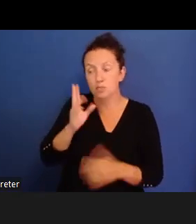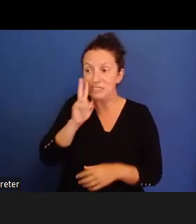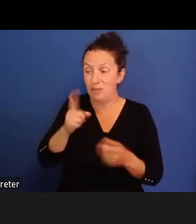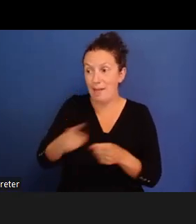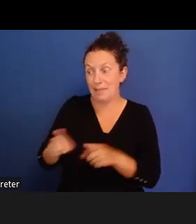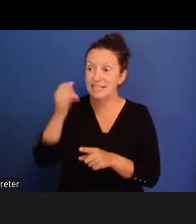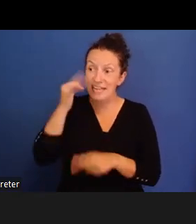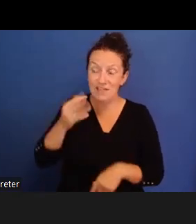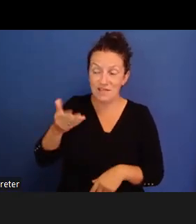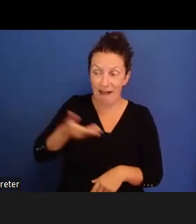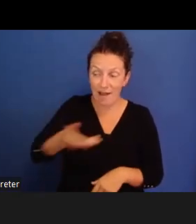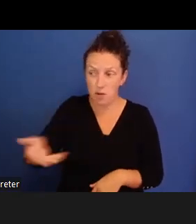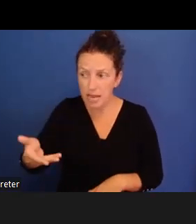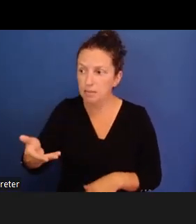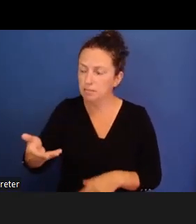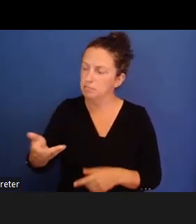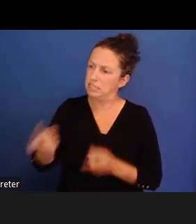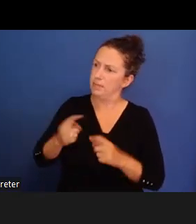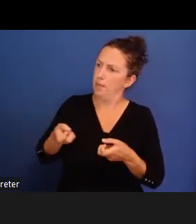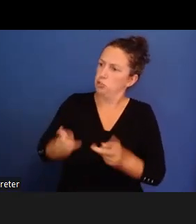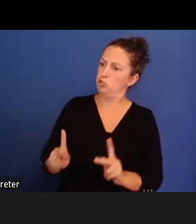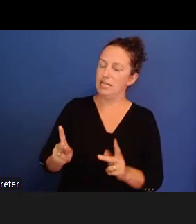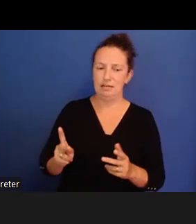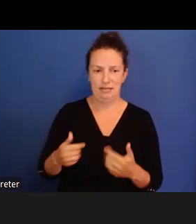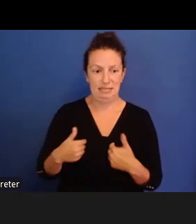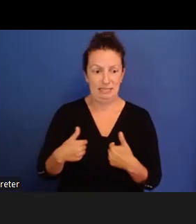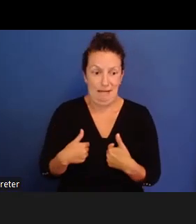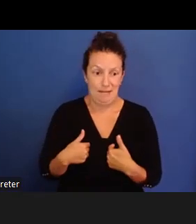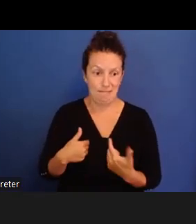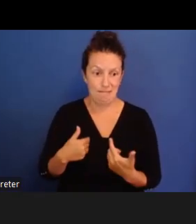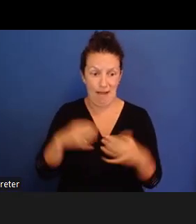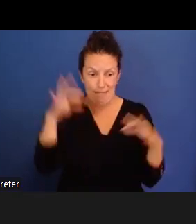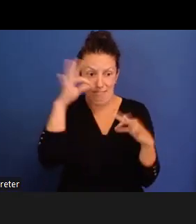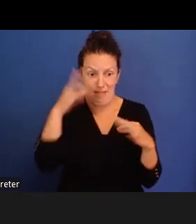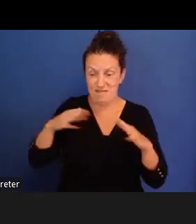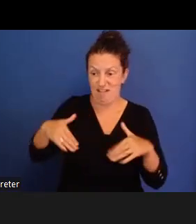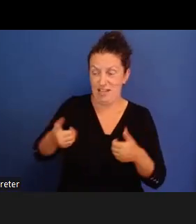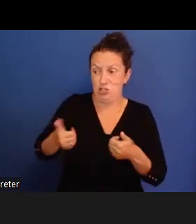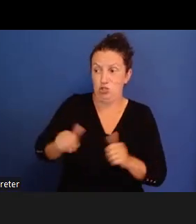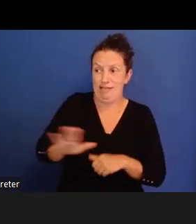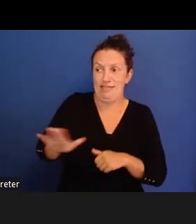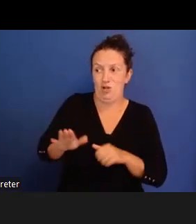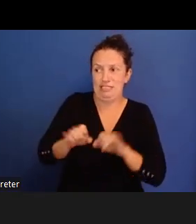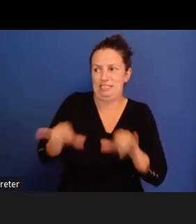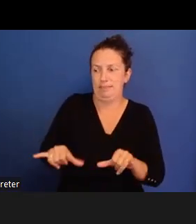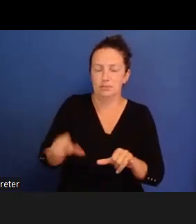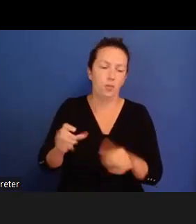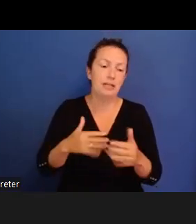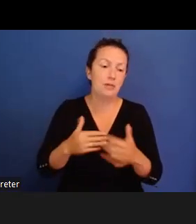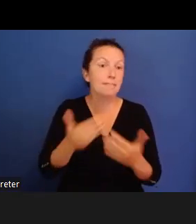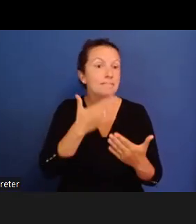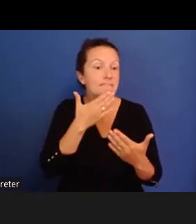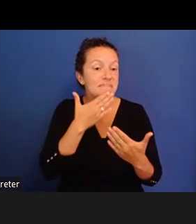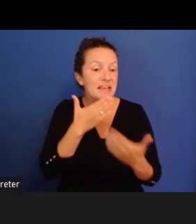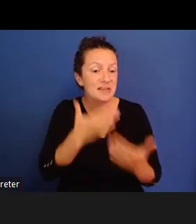how I left it because I didn't know myself without trying their system. Right. So thanks for No,